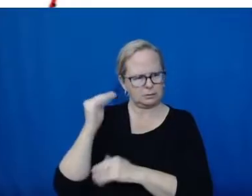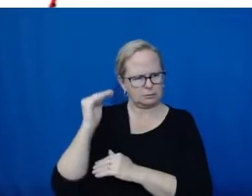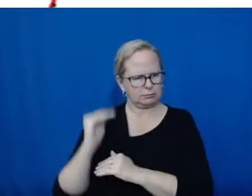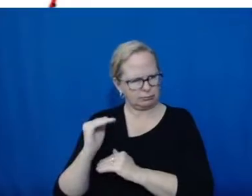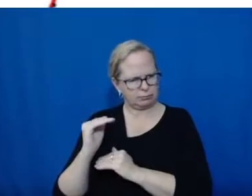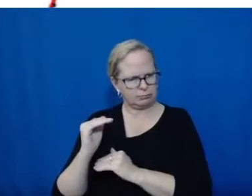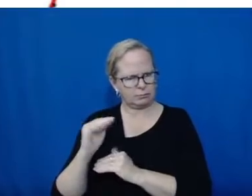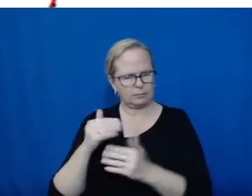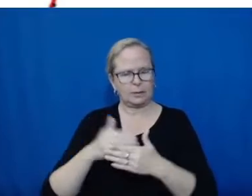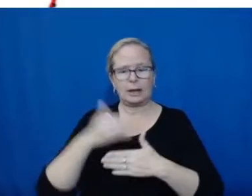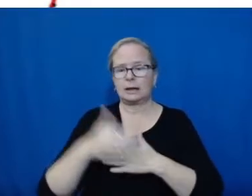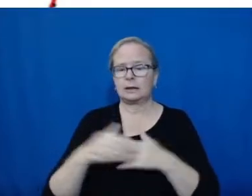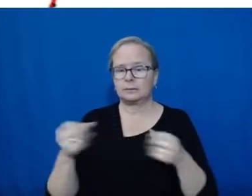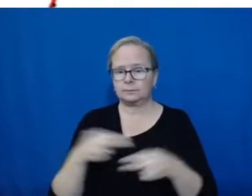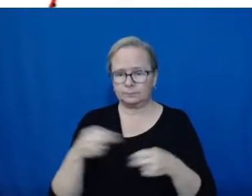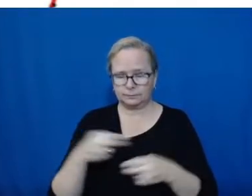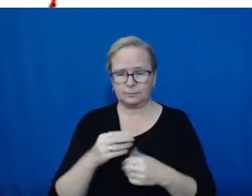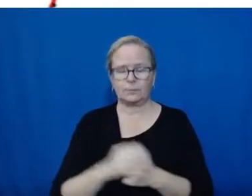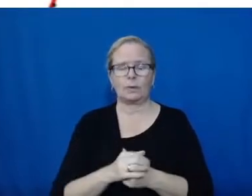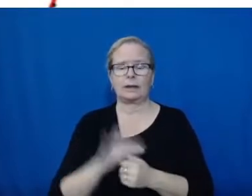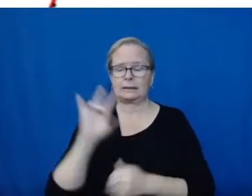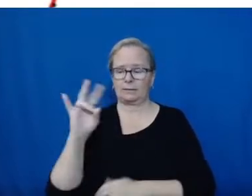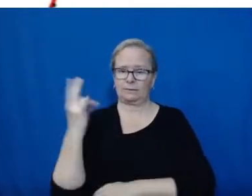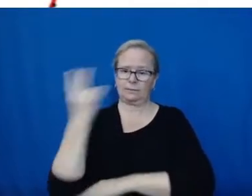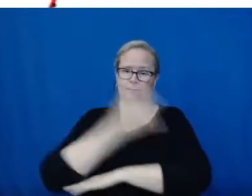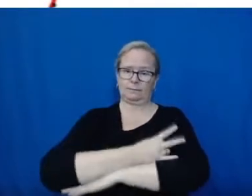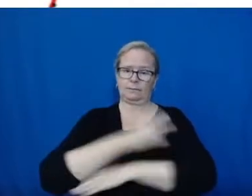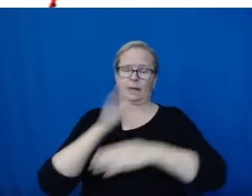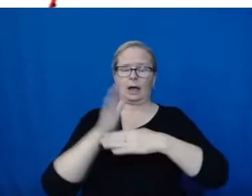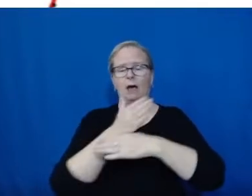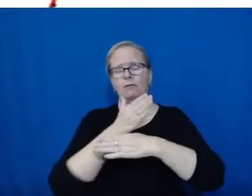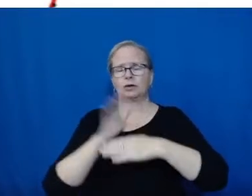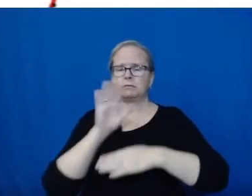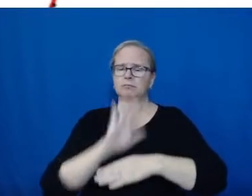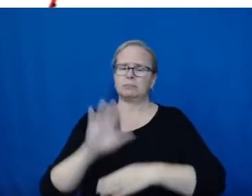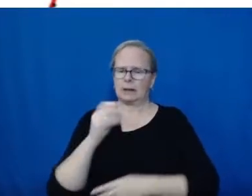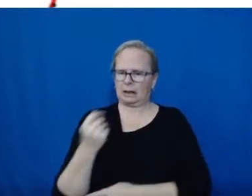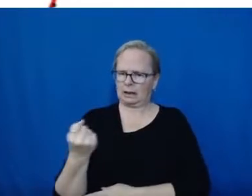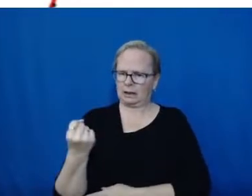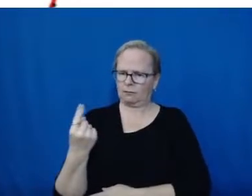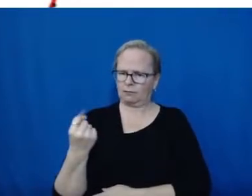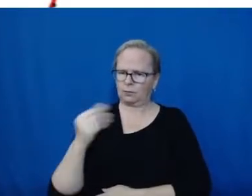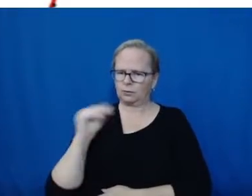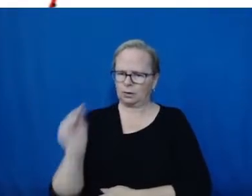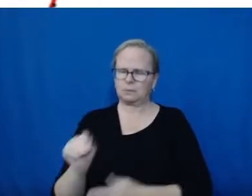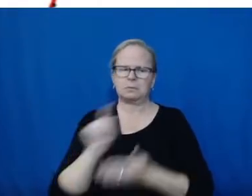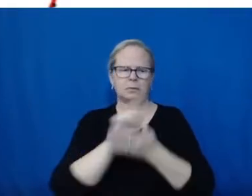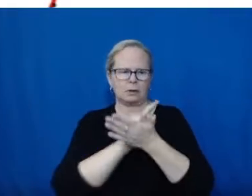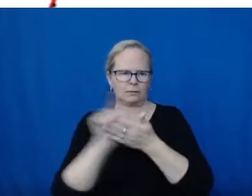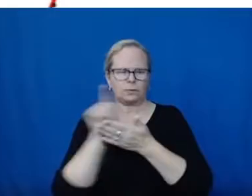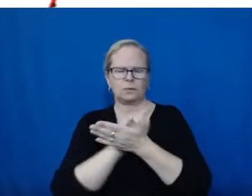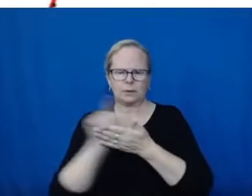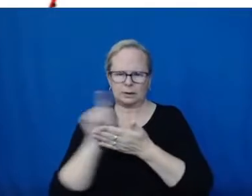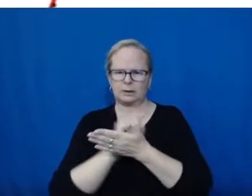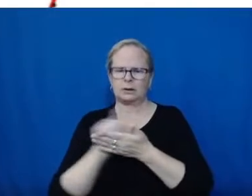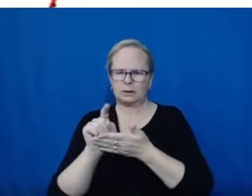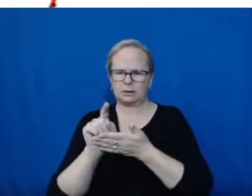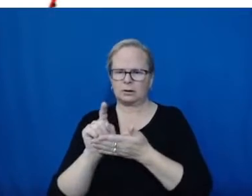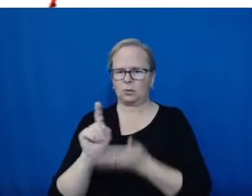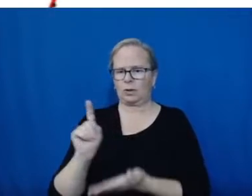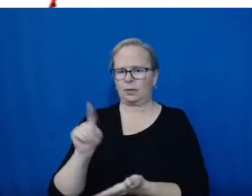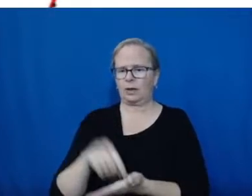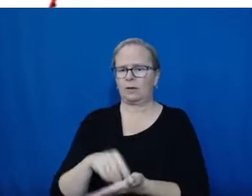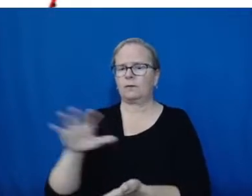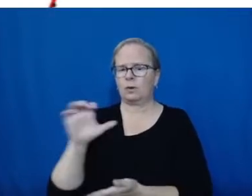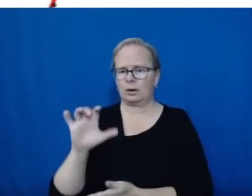We have the 7-day average dropping significantly, 11%. week over week from 1584